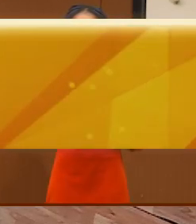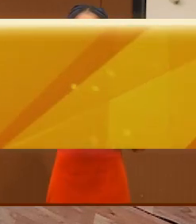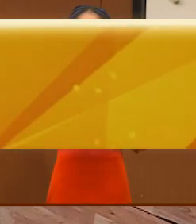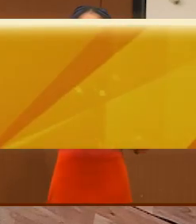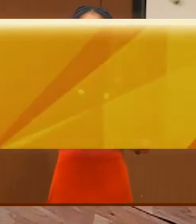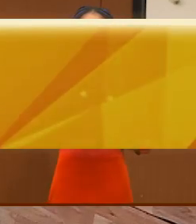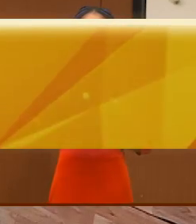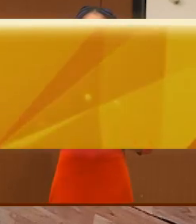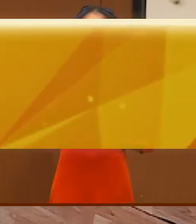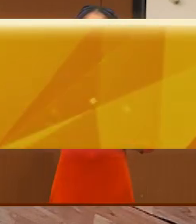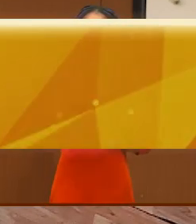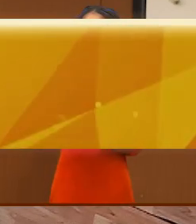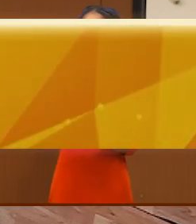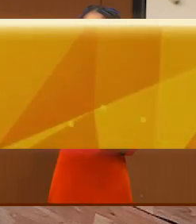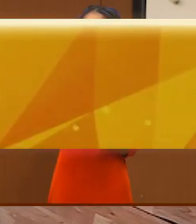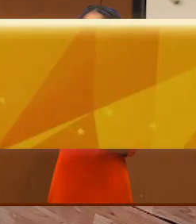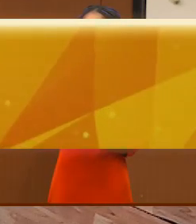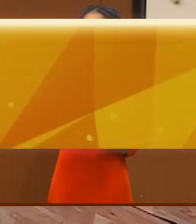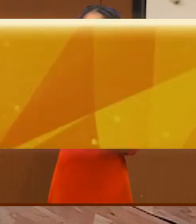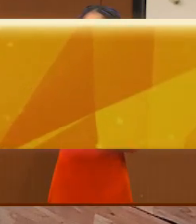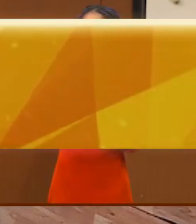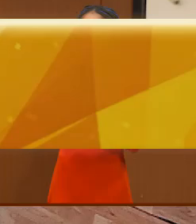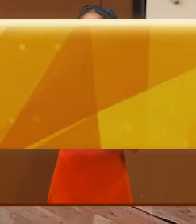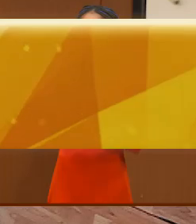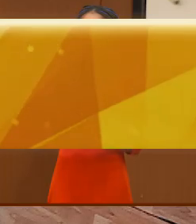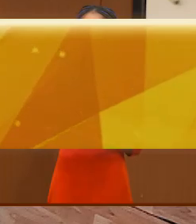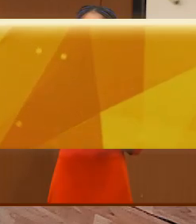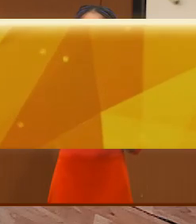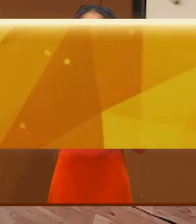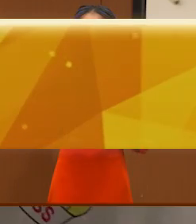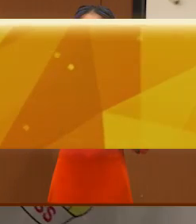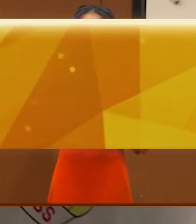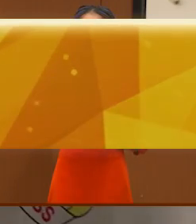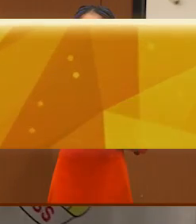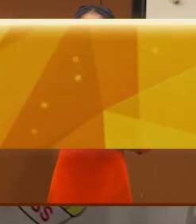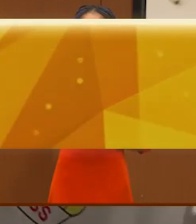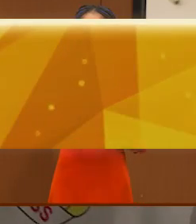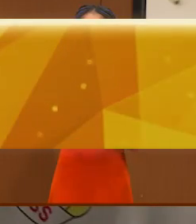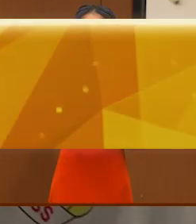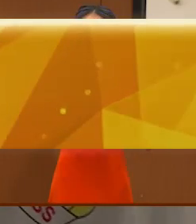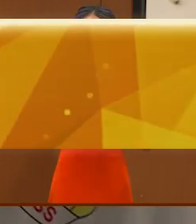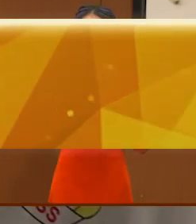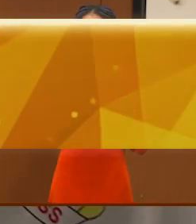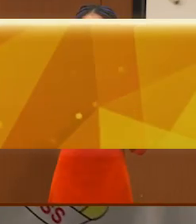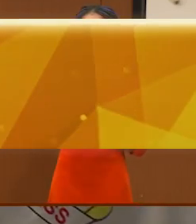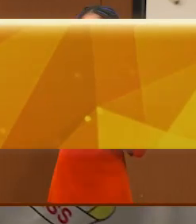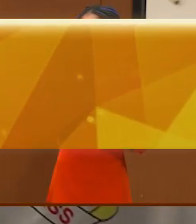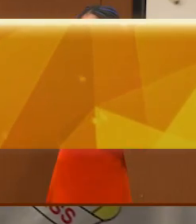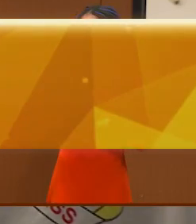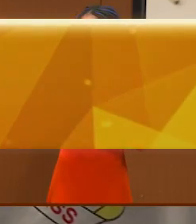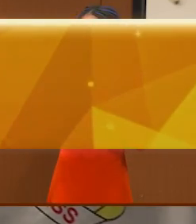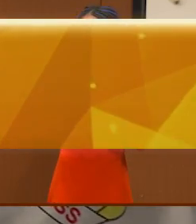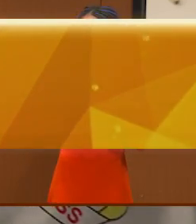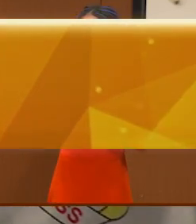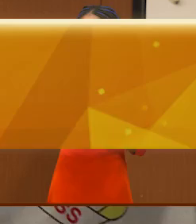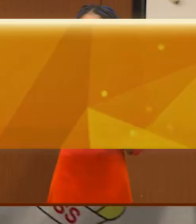I joined his property as a top career man. You became his tenant to me. I became his tenant as a